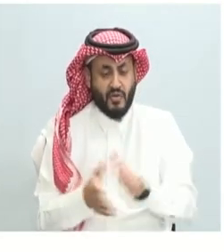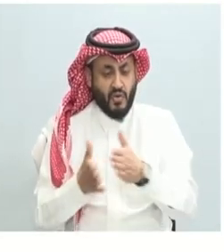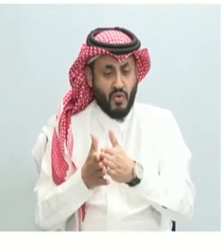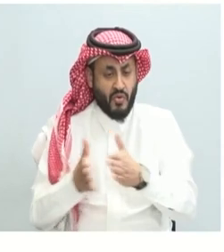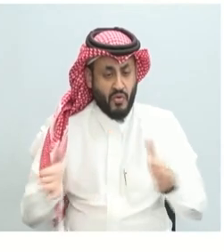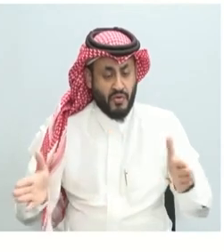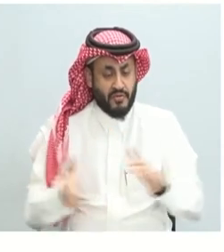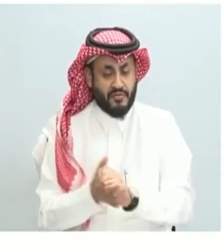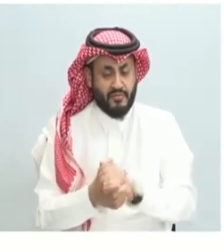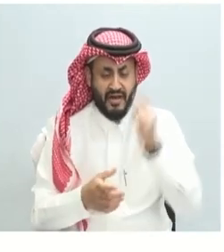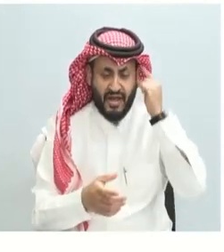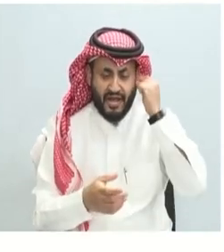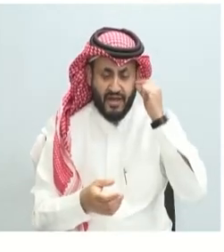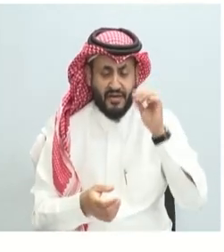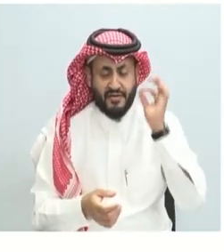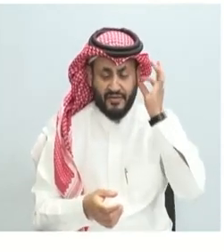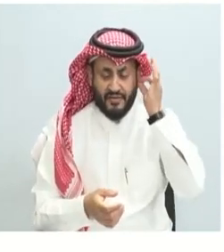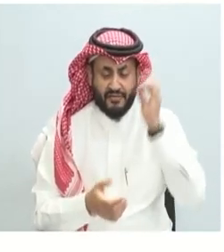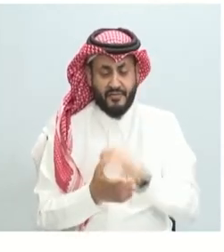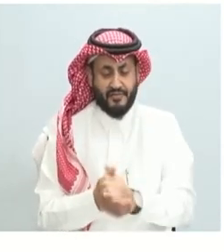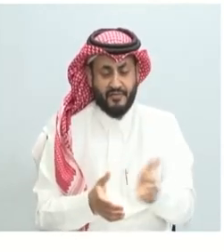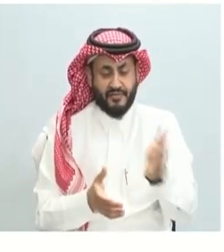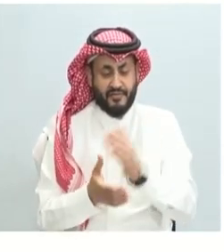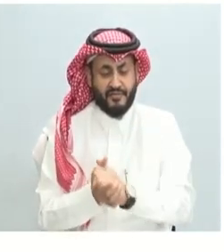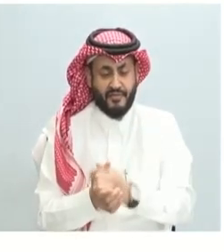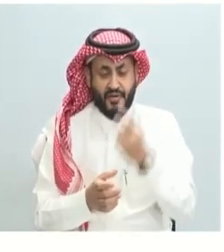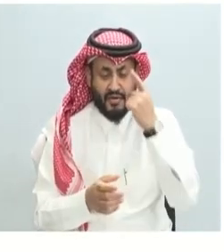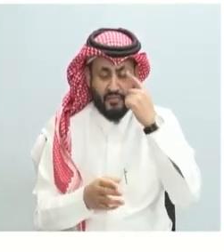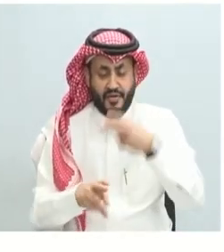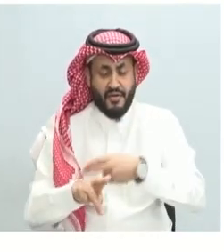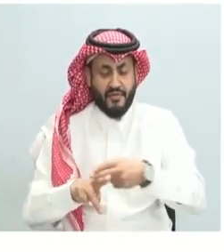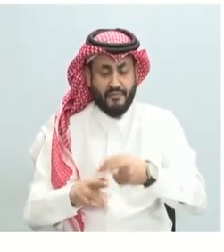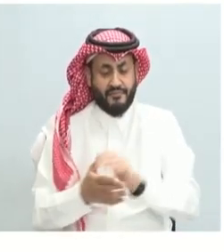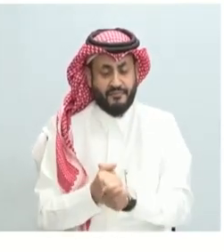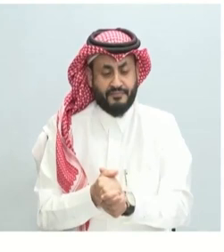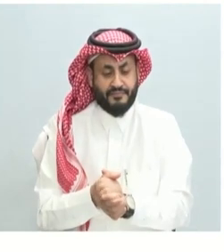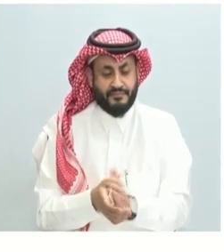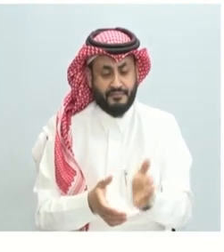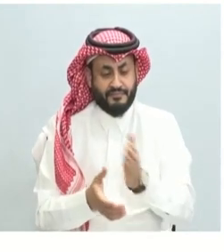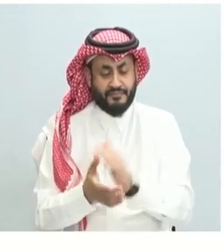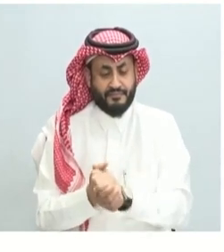has long black hair and brown eyes.